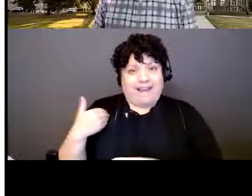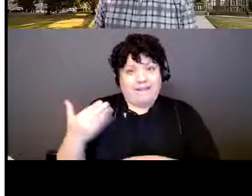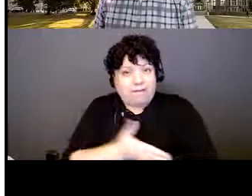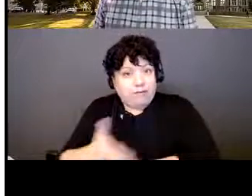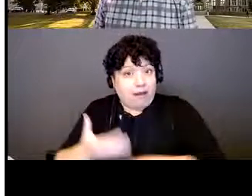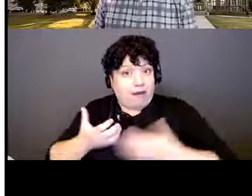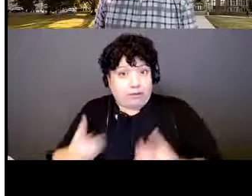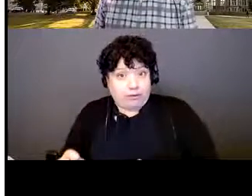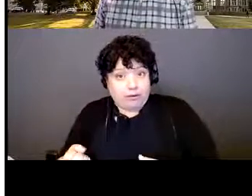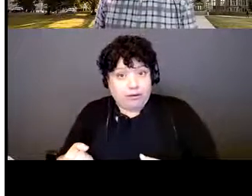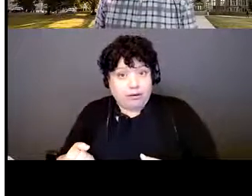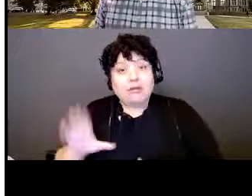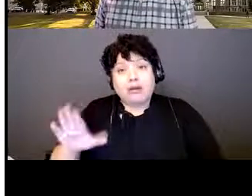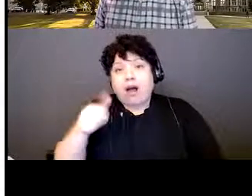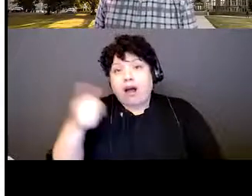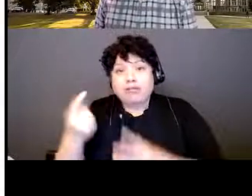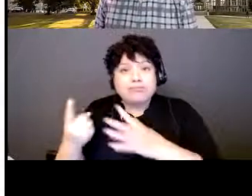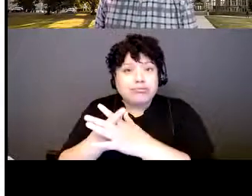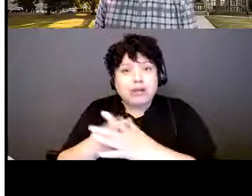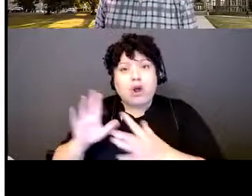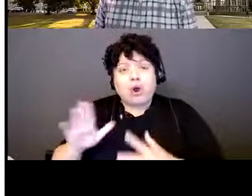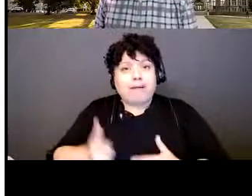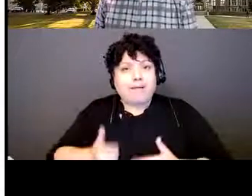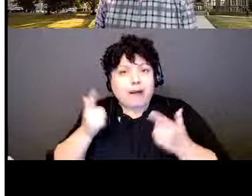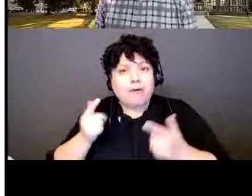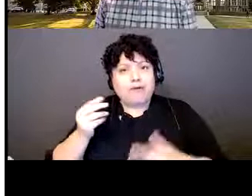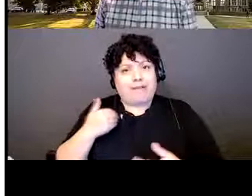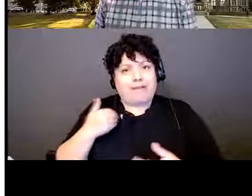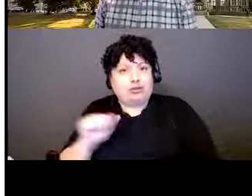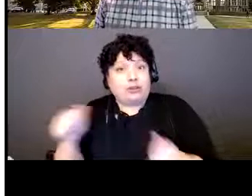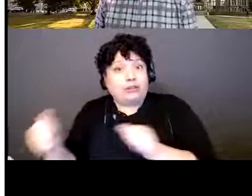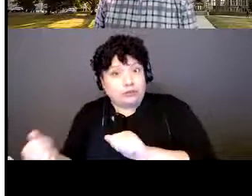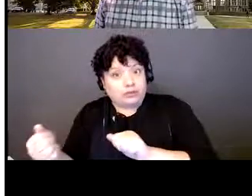other major life changes. Next slide.